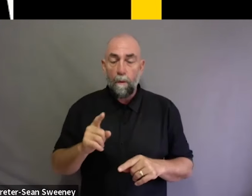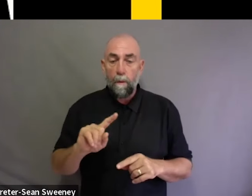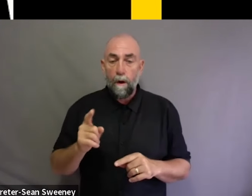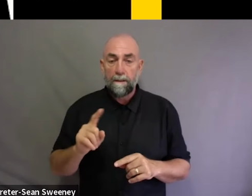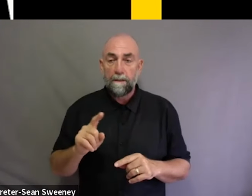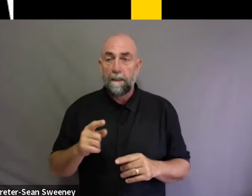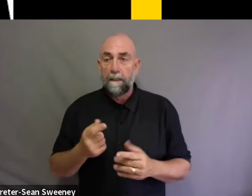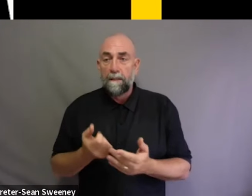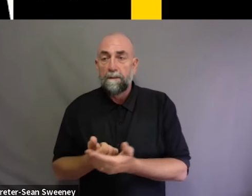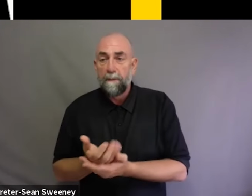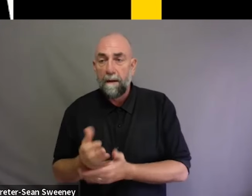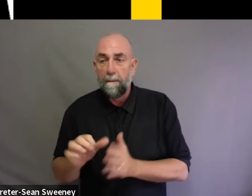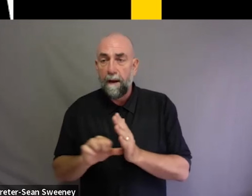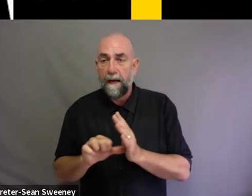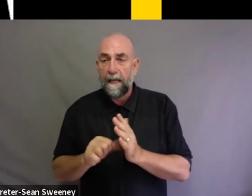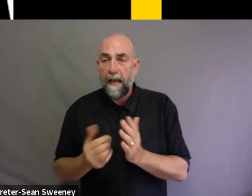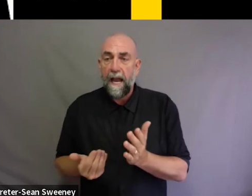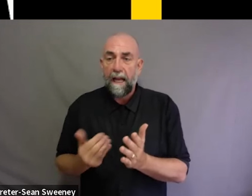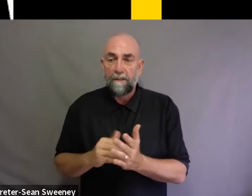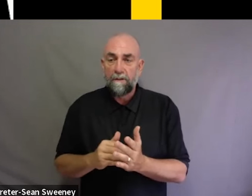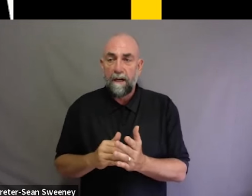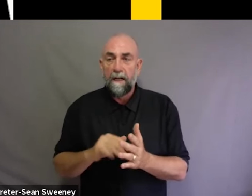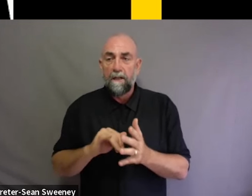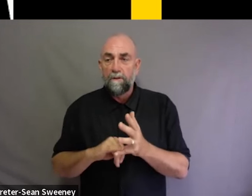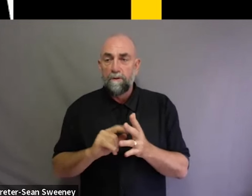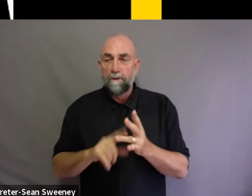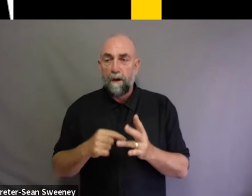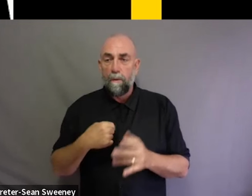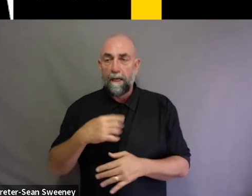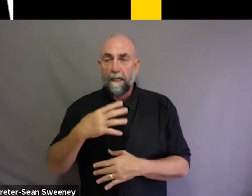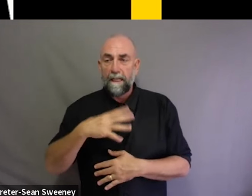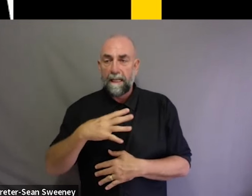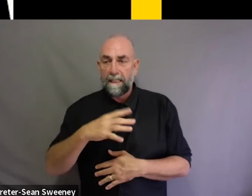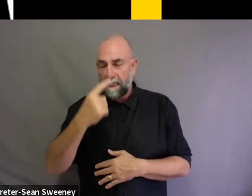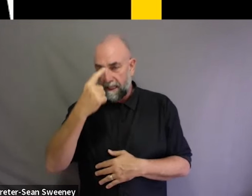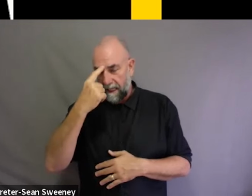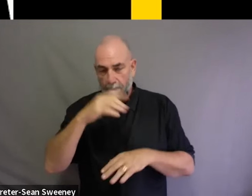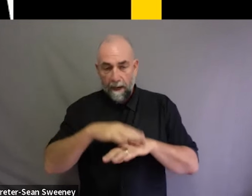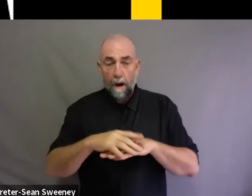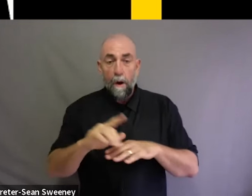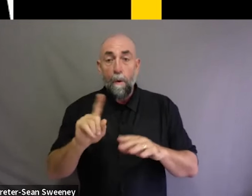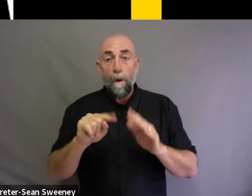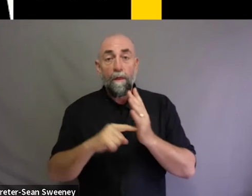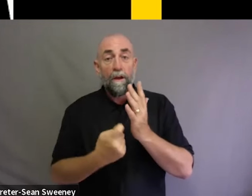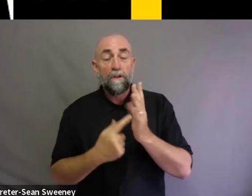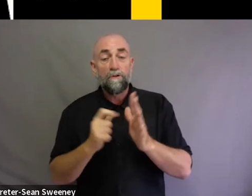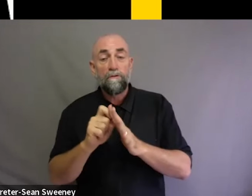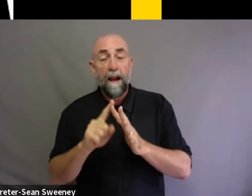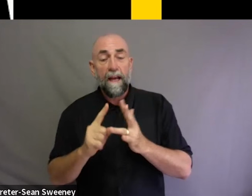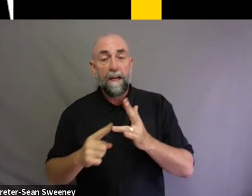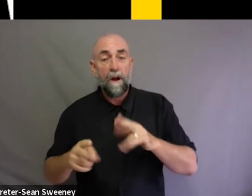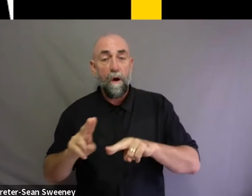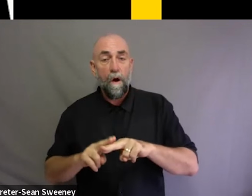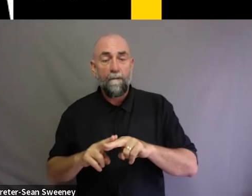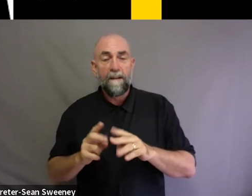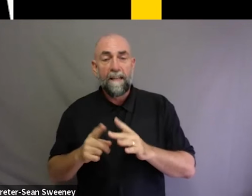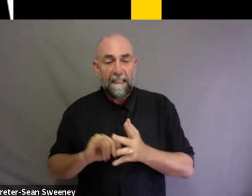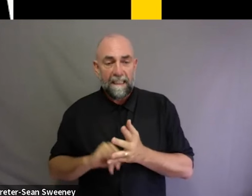left-handed and right-handed people in the workshop. And this is the inevitable trade-off in terms of a utilitarian